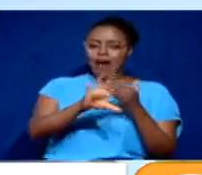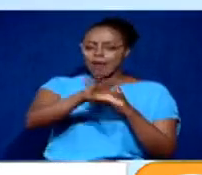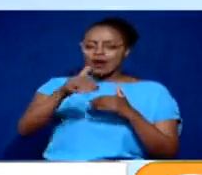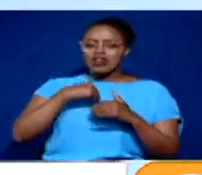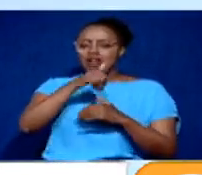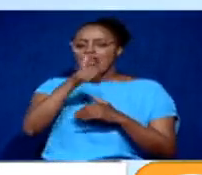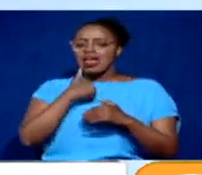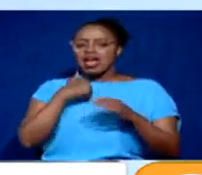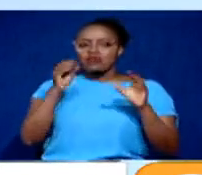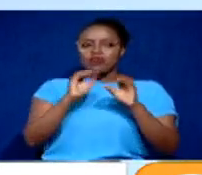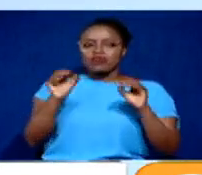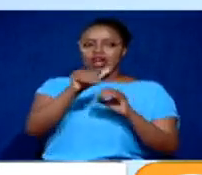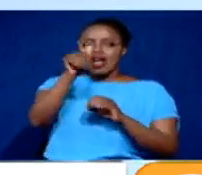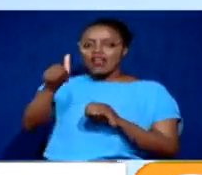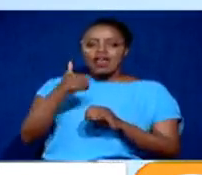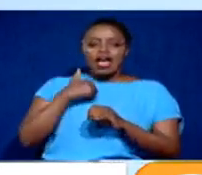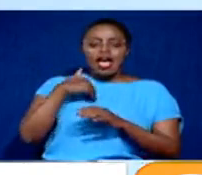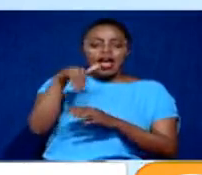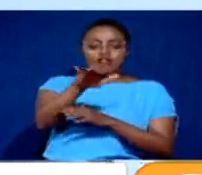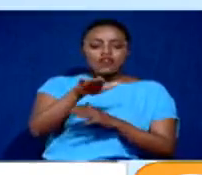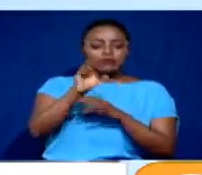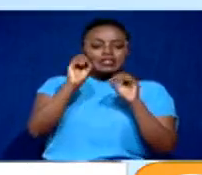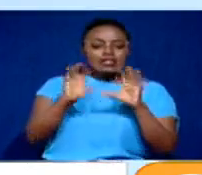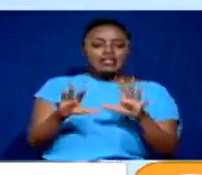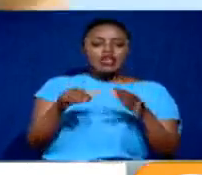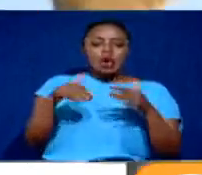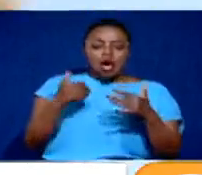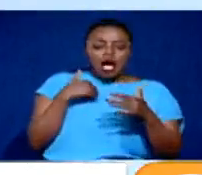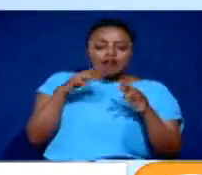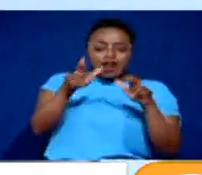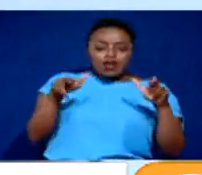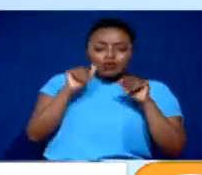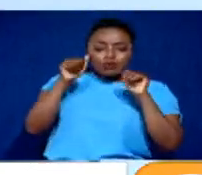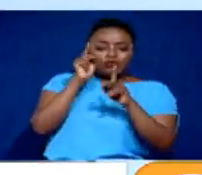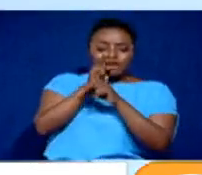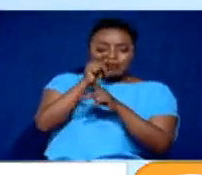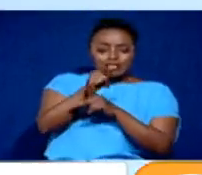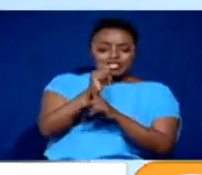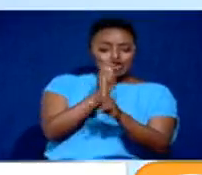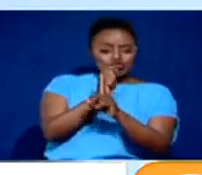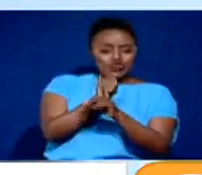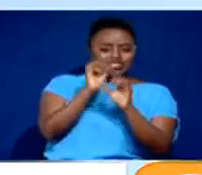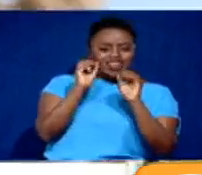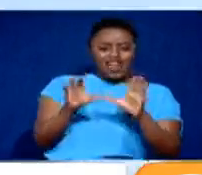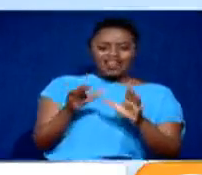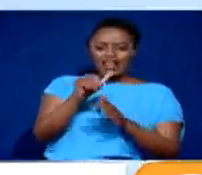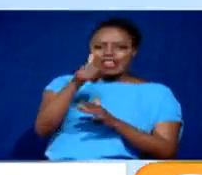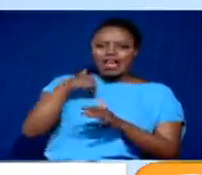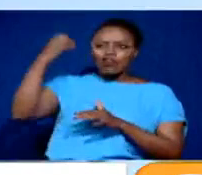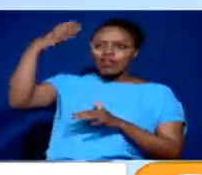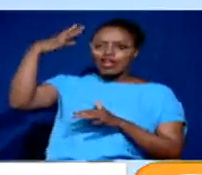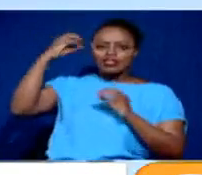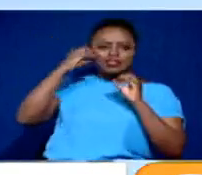have, others don't have. Others don't even have space, don't even have rooms where they'll put this equipment. Some don't even have